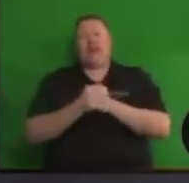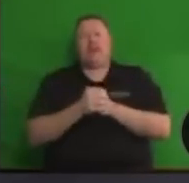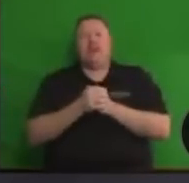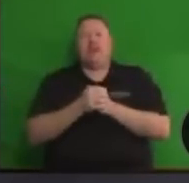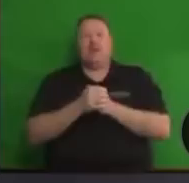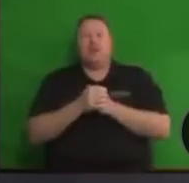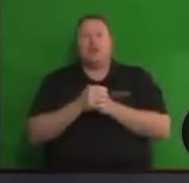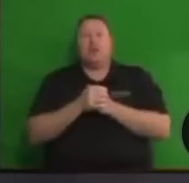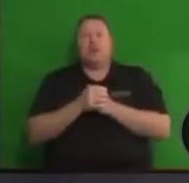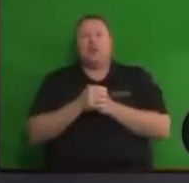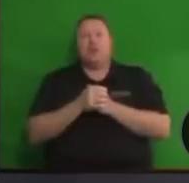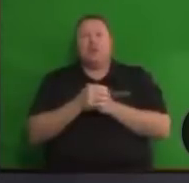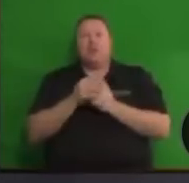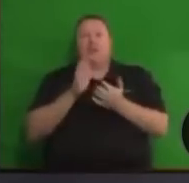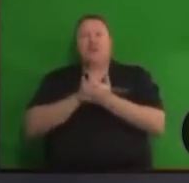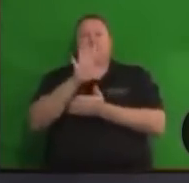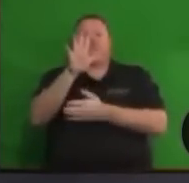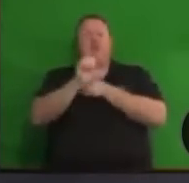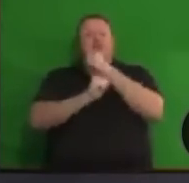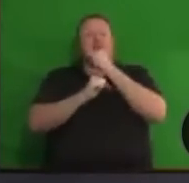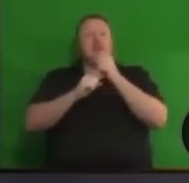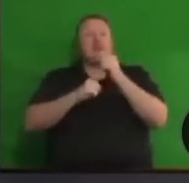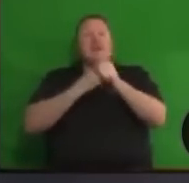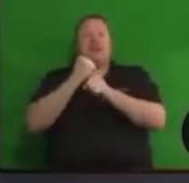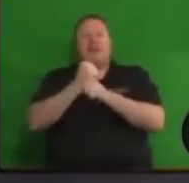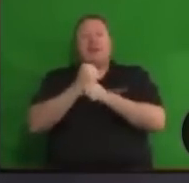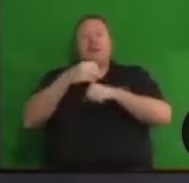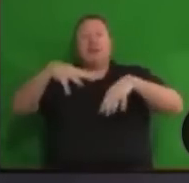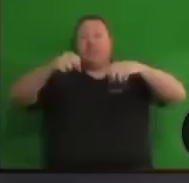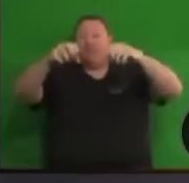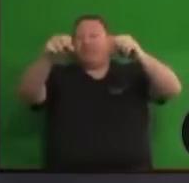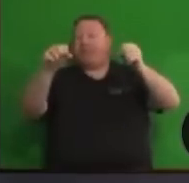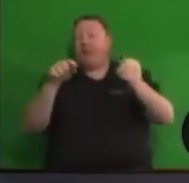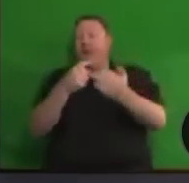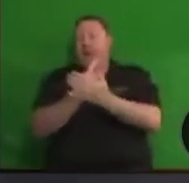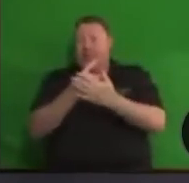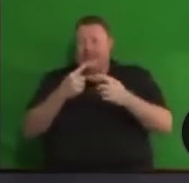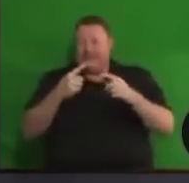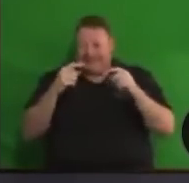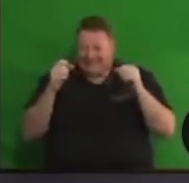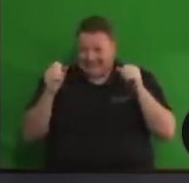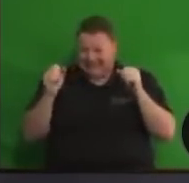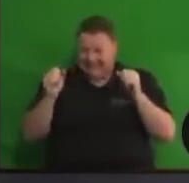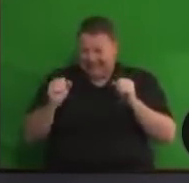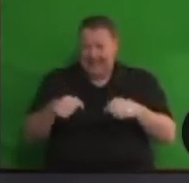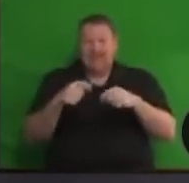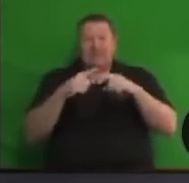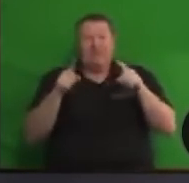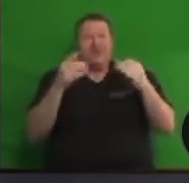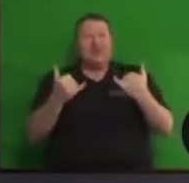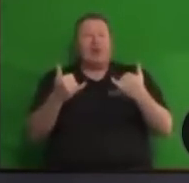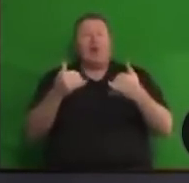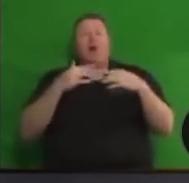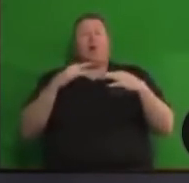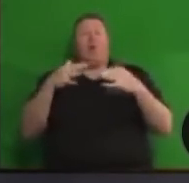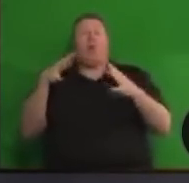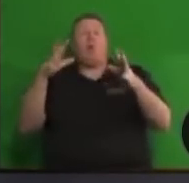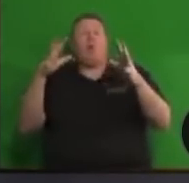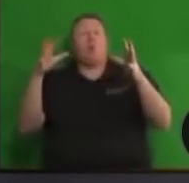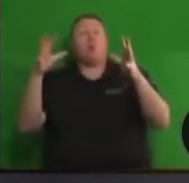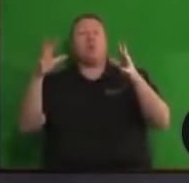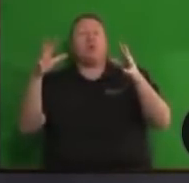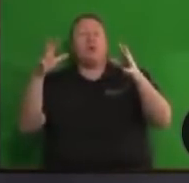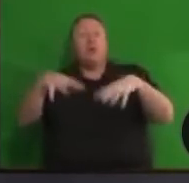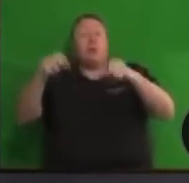battered from 15 years of power cuts, we may not survive water shedding. People will